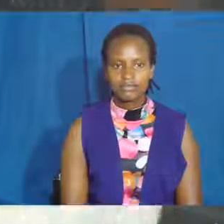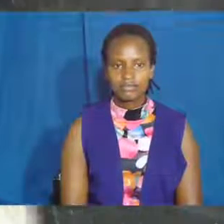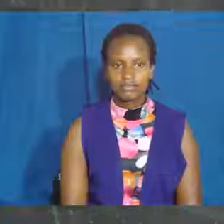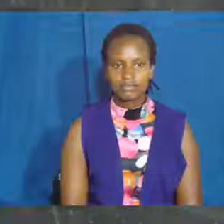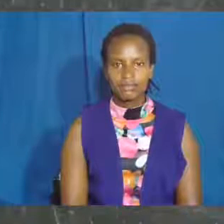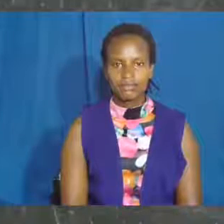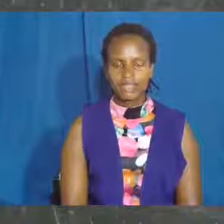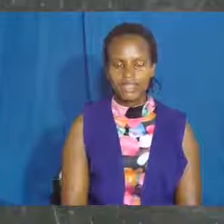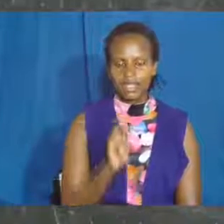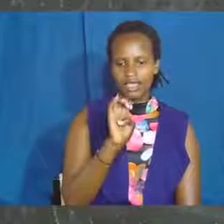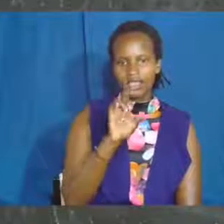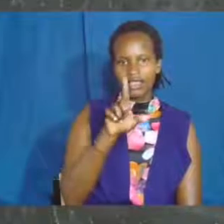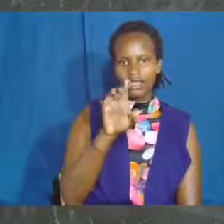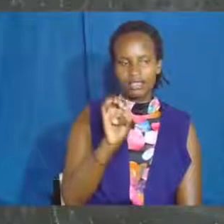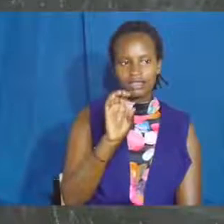along electronic gradient,